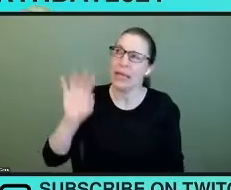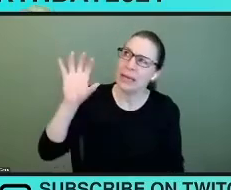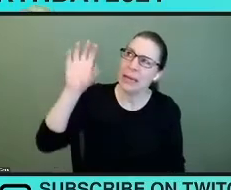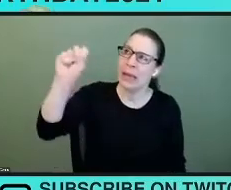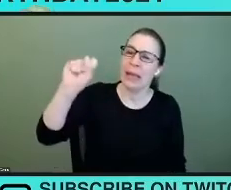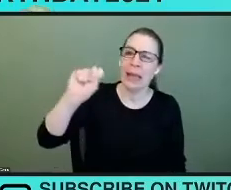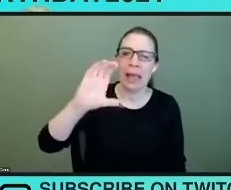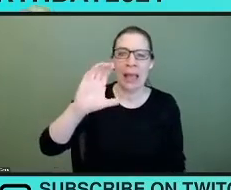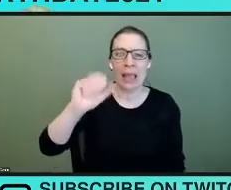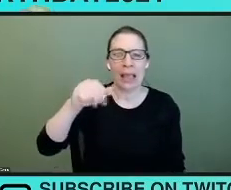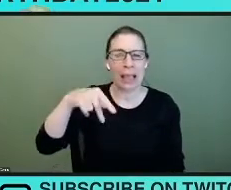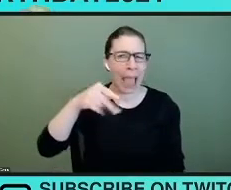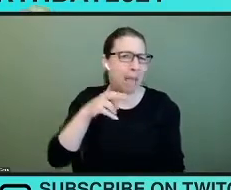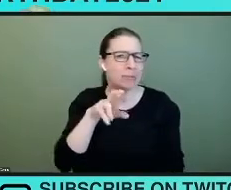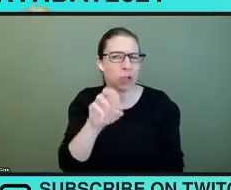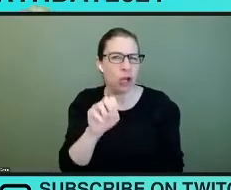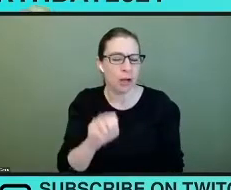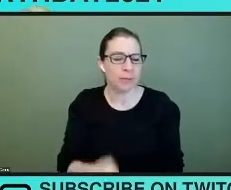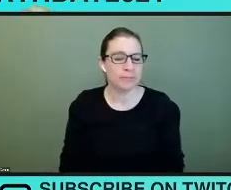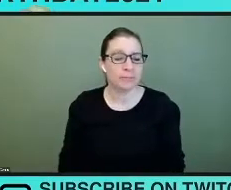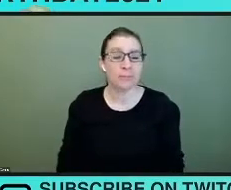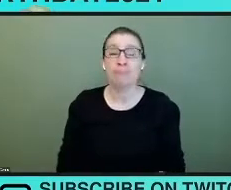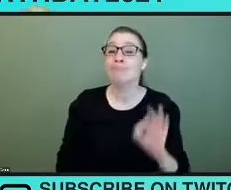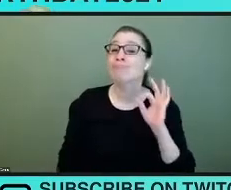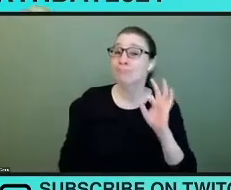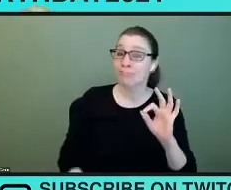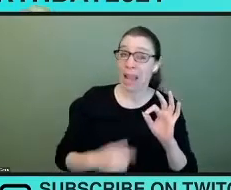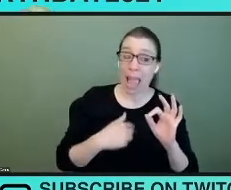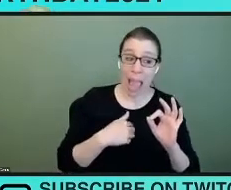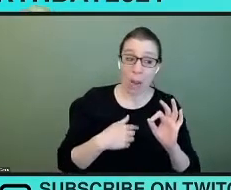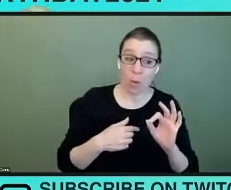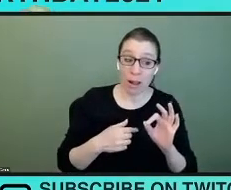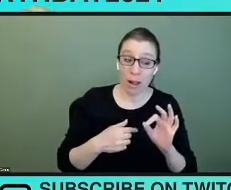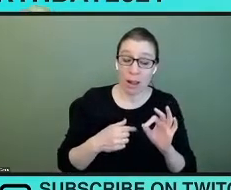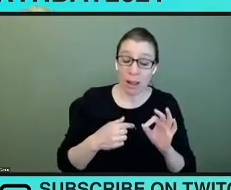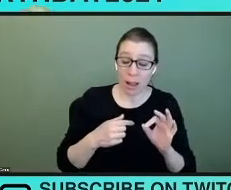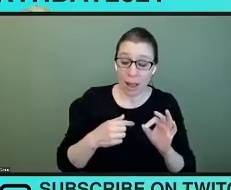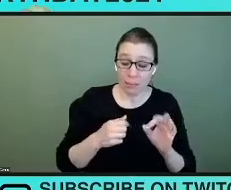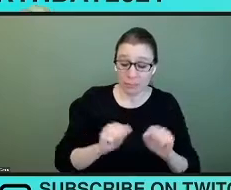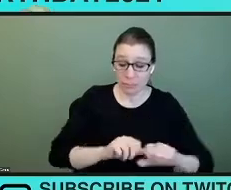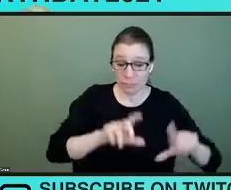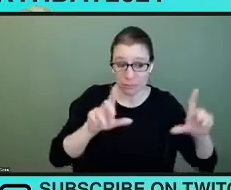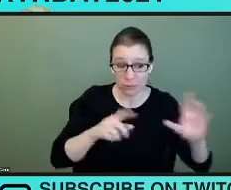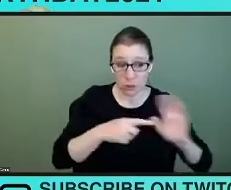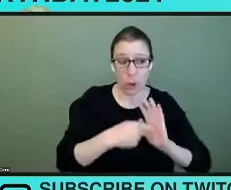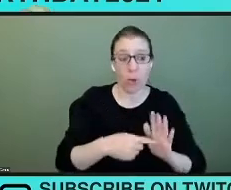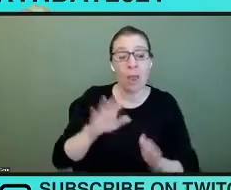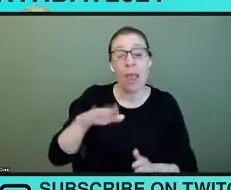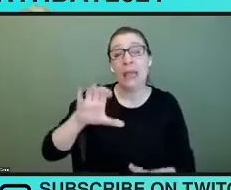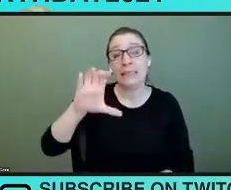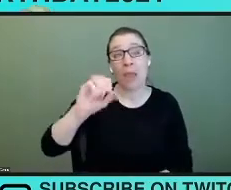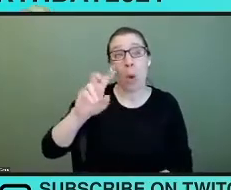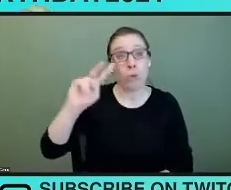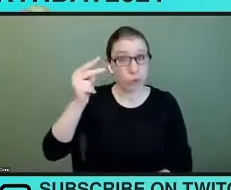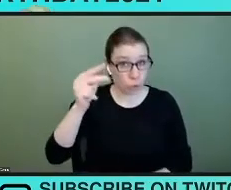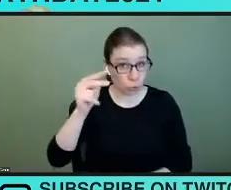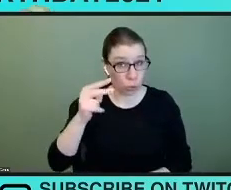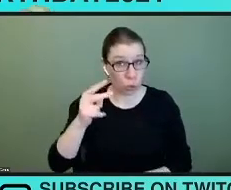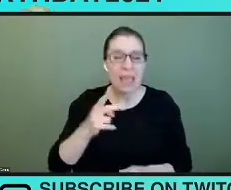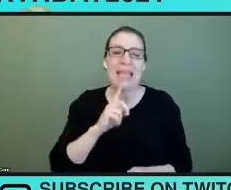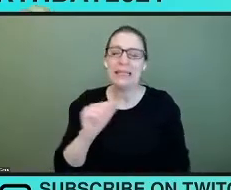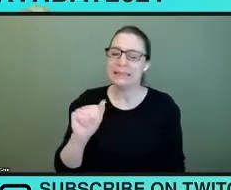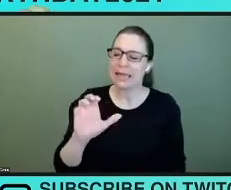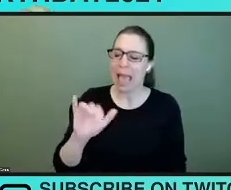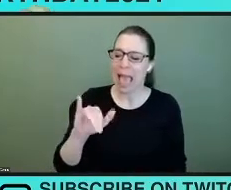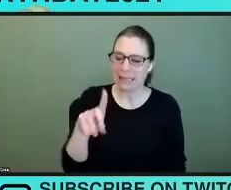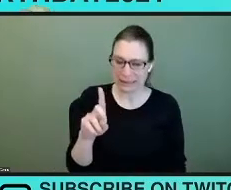can share with you. So carbon capture, when you think about it, carbon dioxide is called acidic gas.